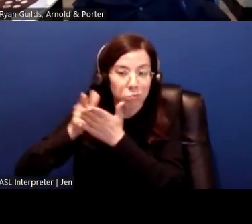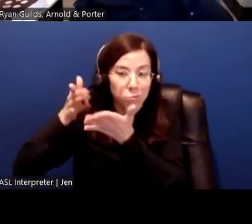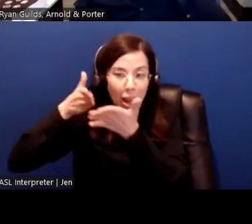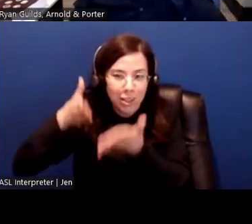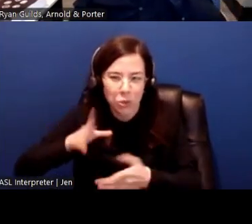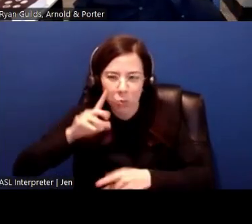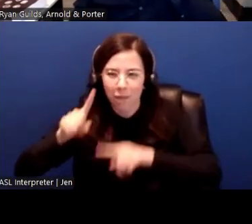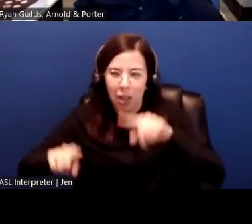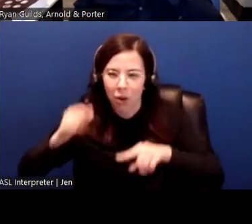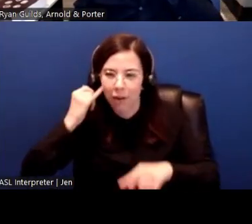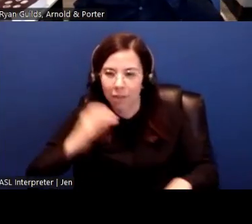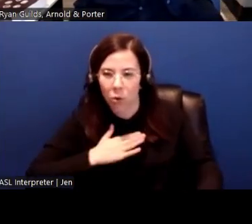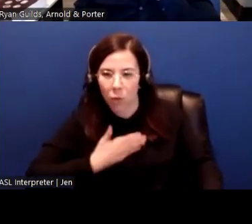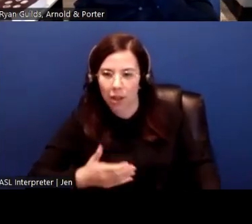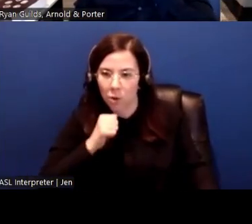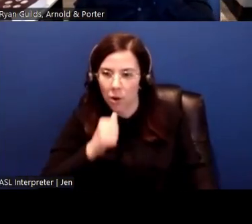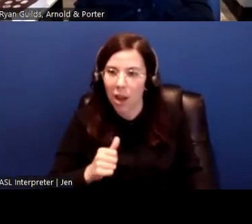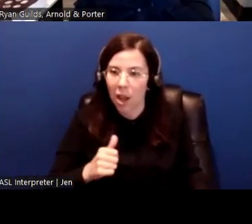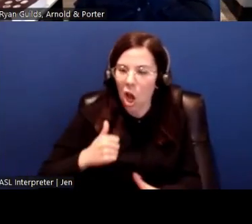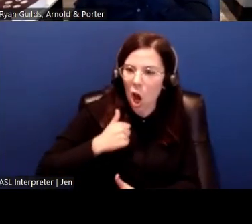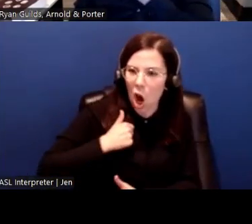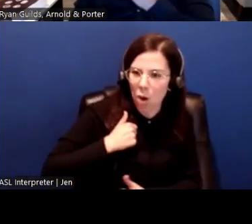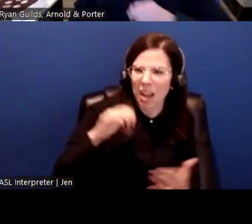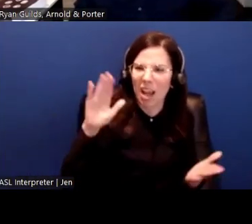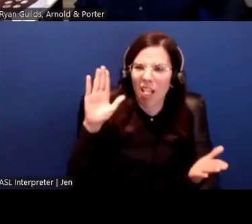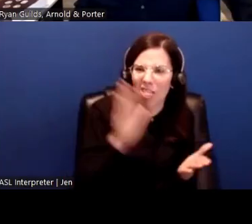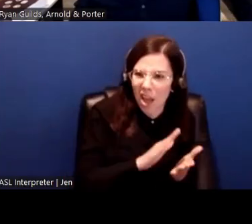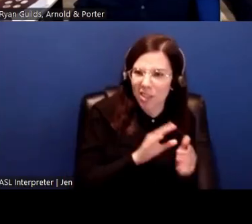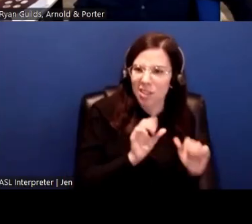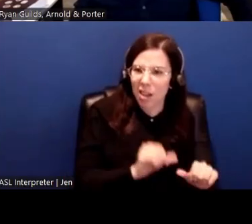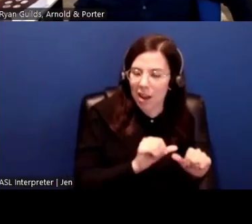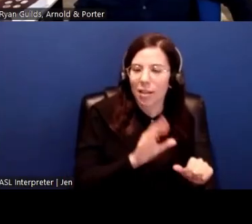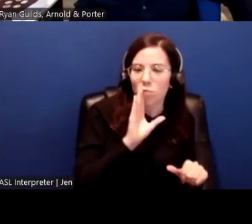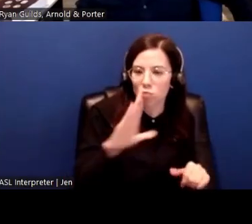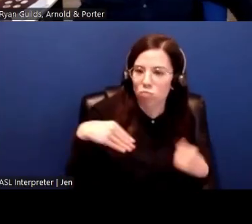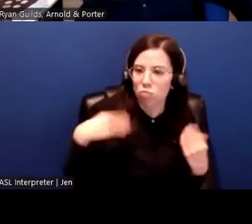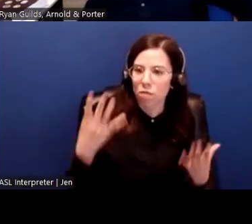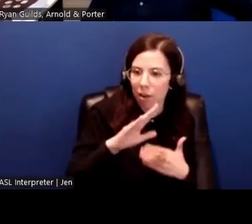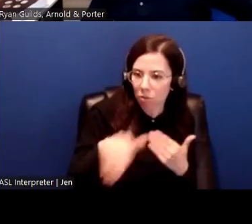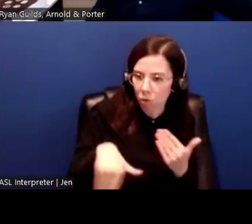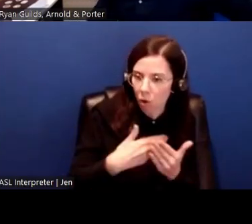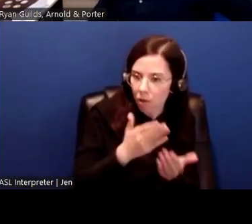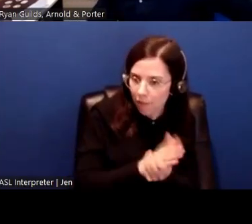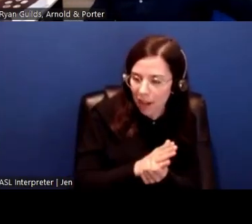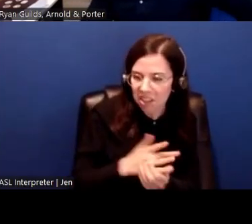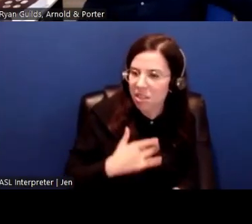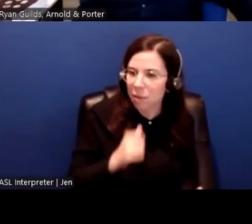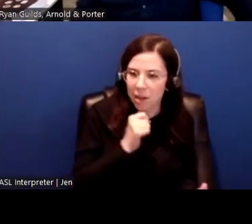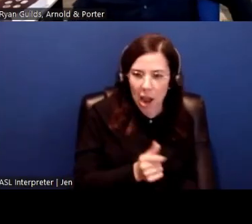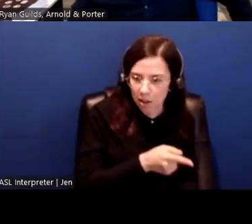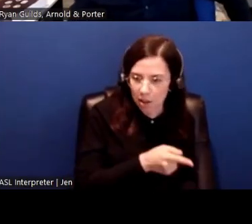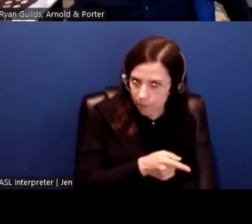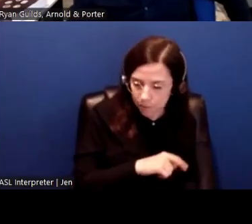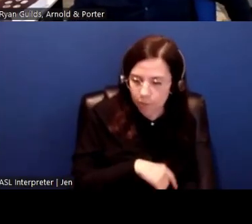The Army is the least likely to provide every filing in the case, and there is